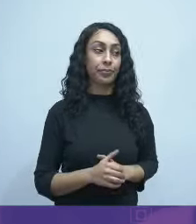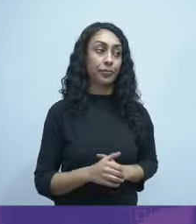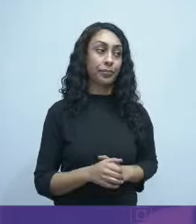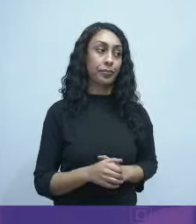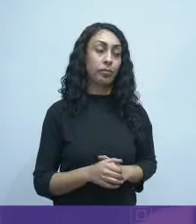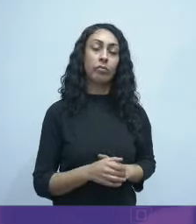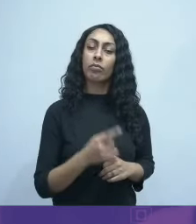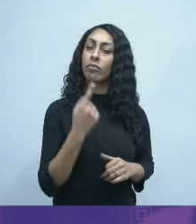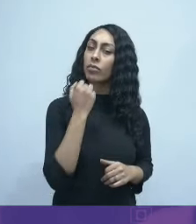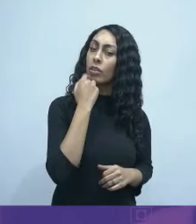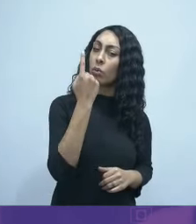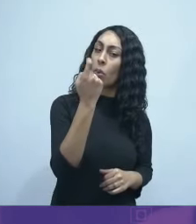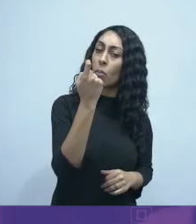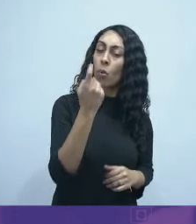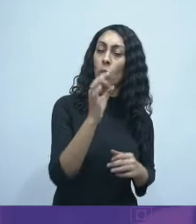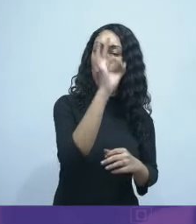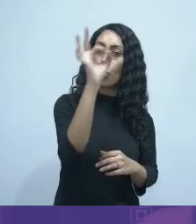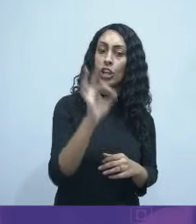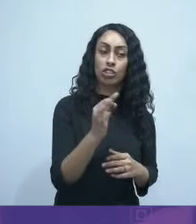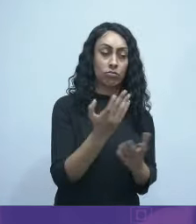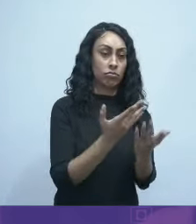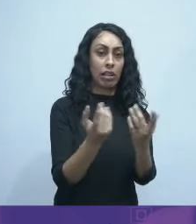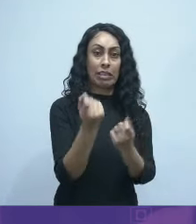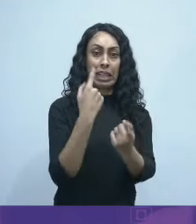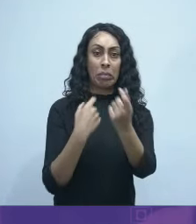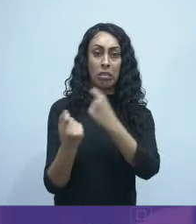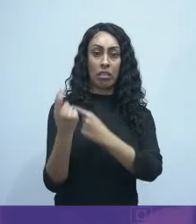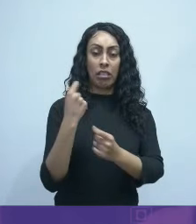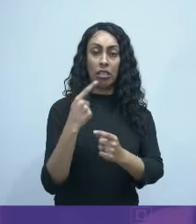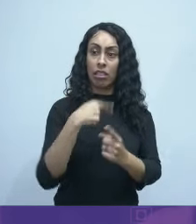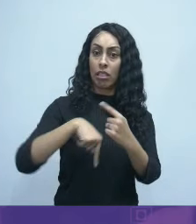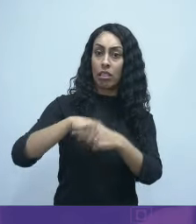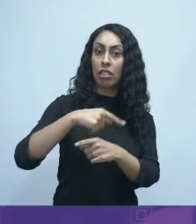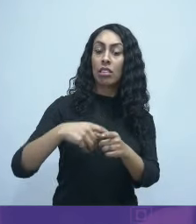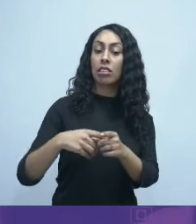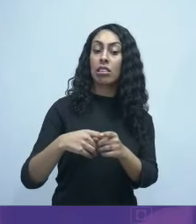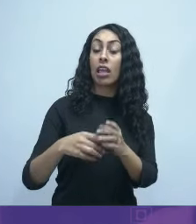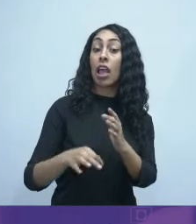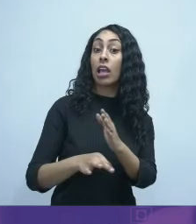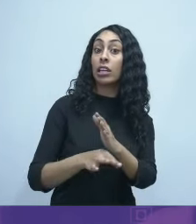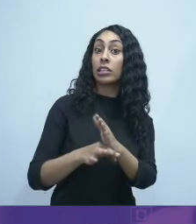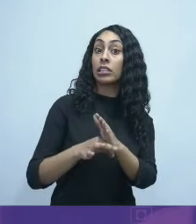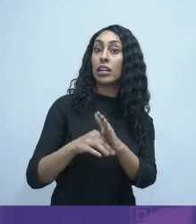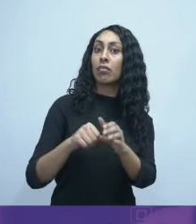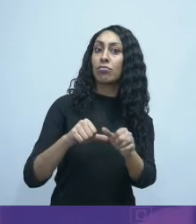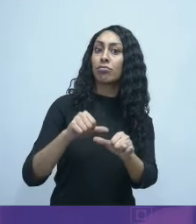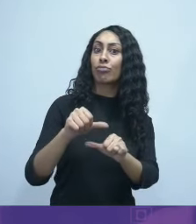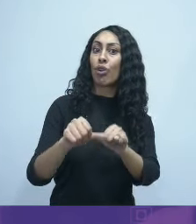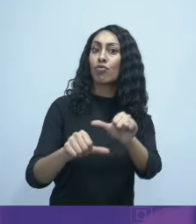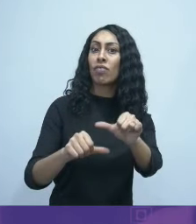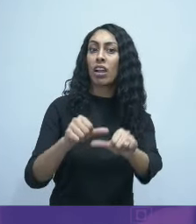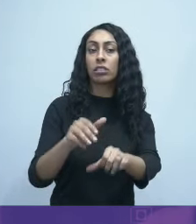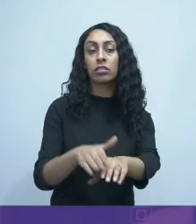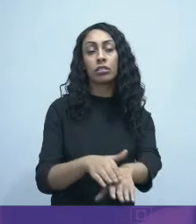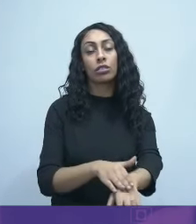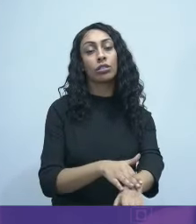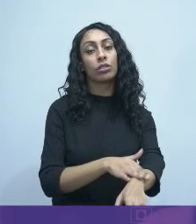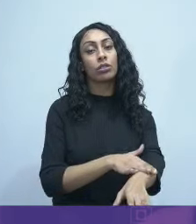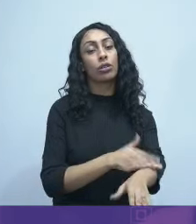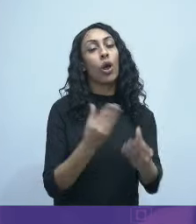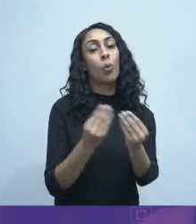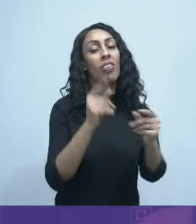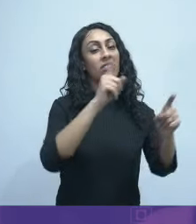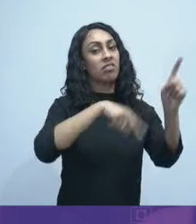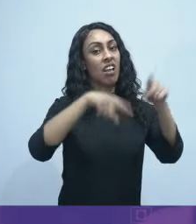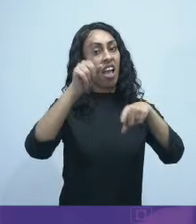of emails, which is around progress really being too slow on diversity.